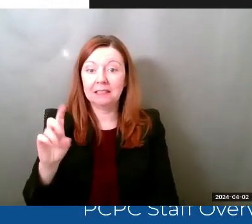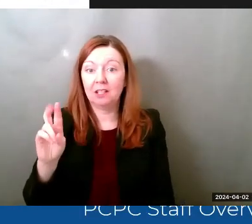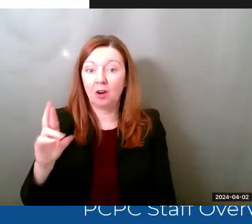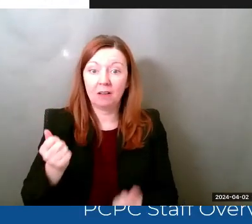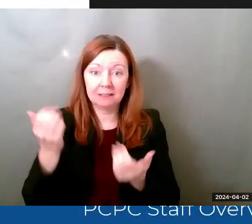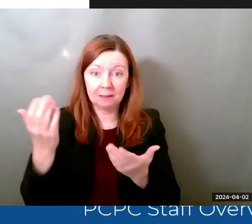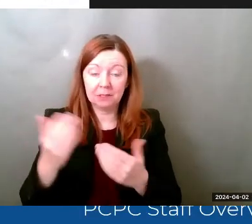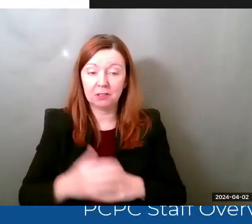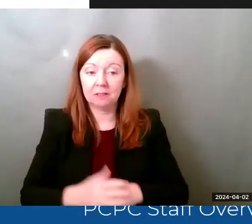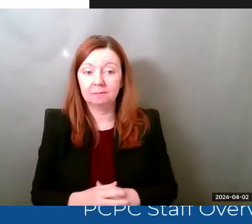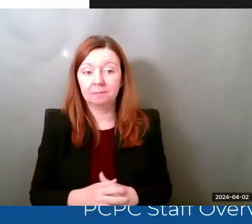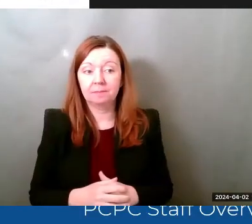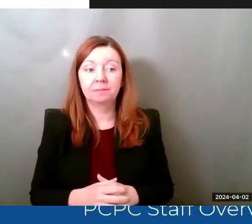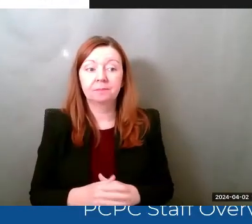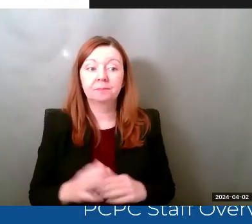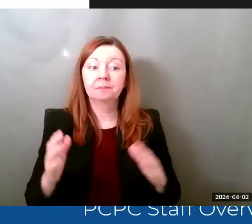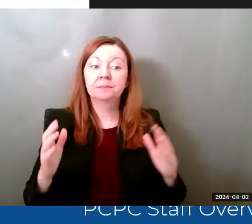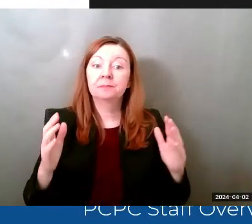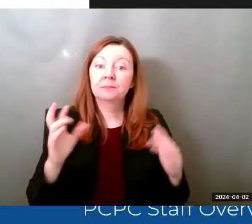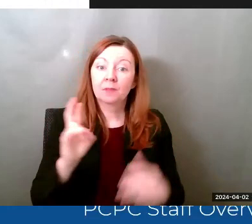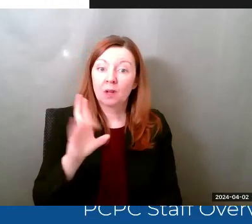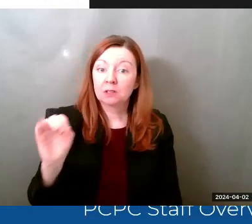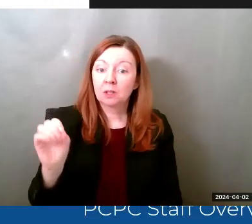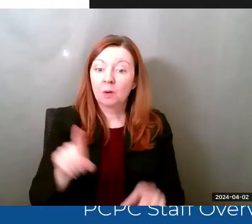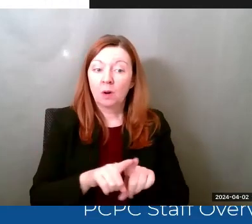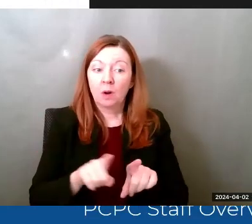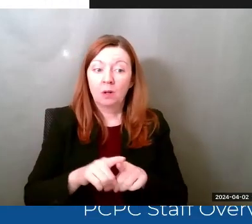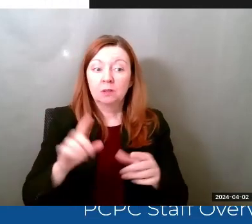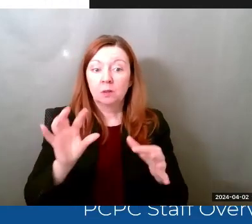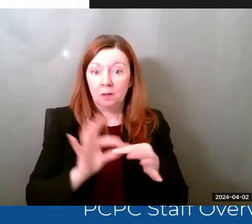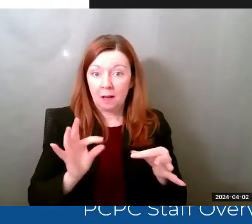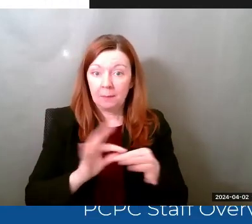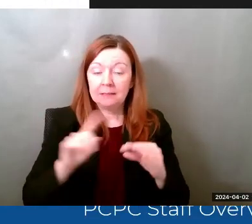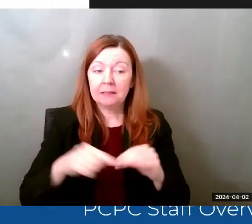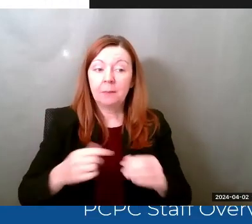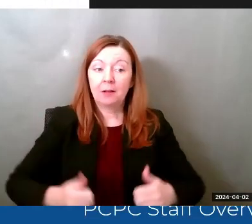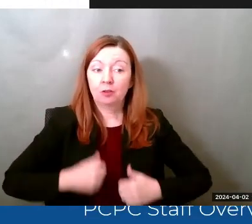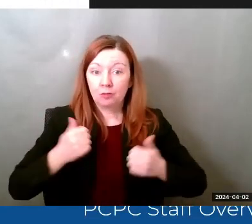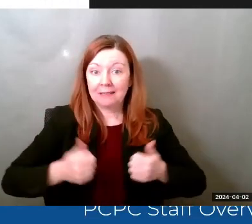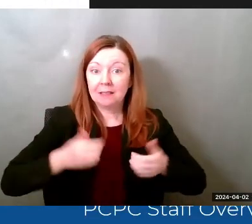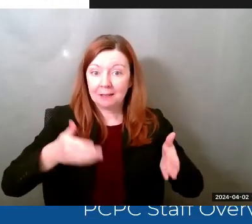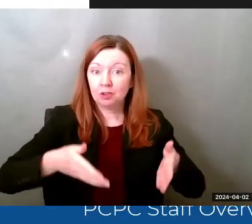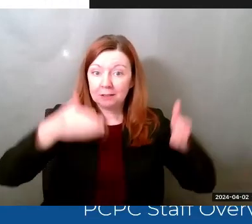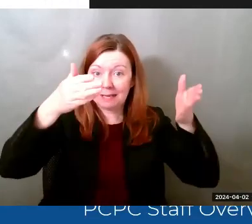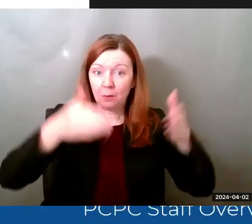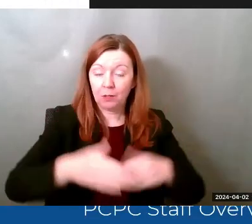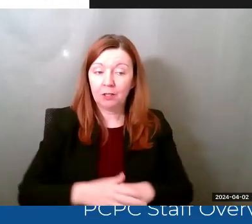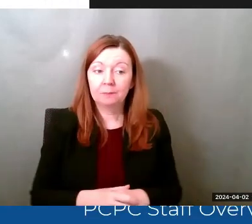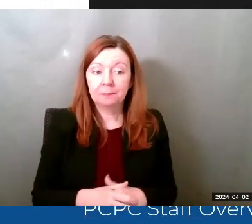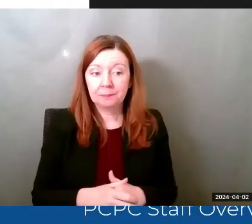submission. The RCO also made comments about the residential tower.